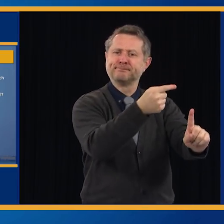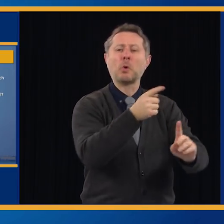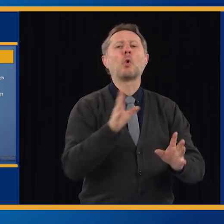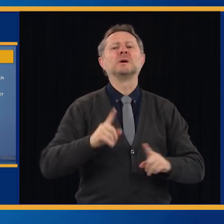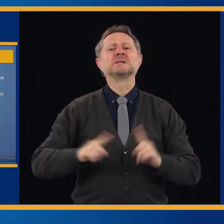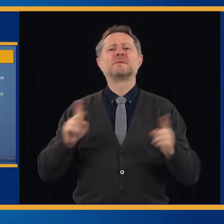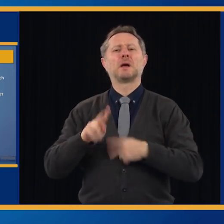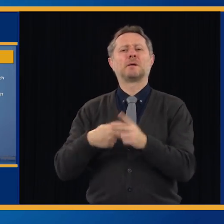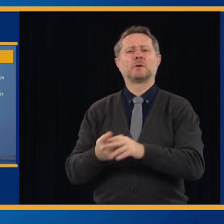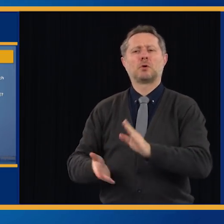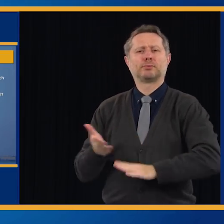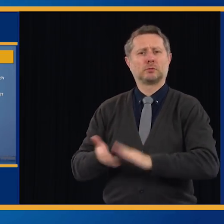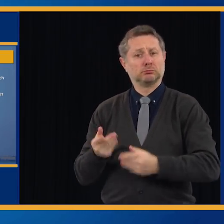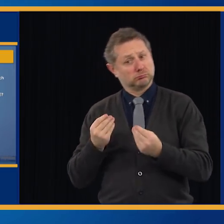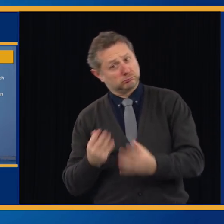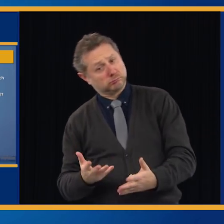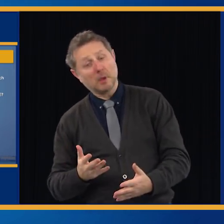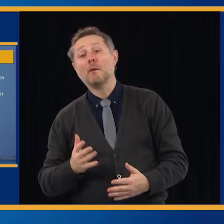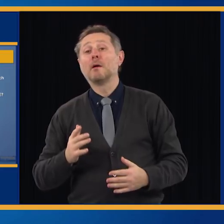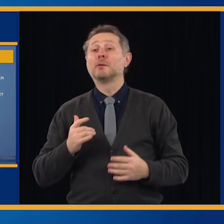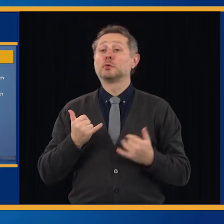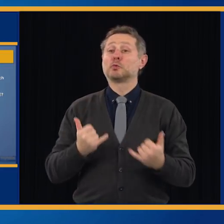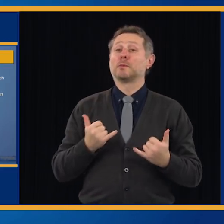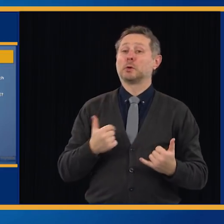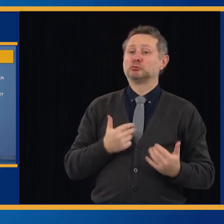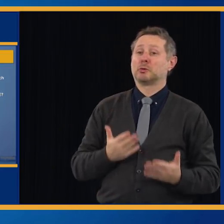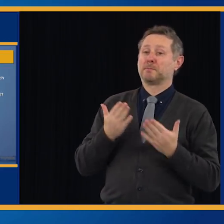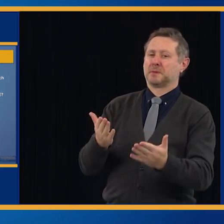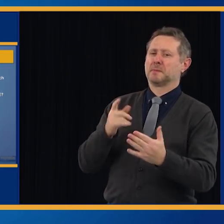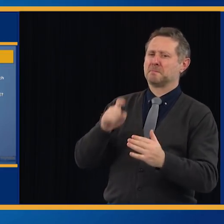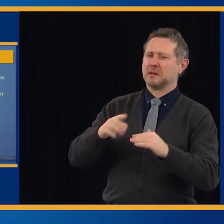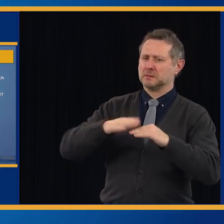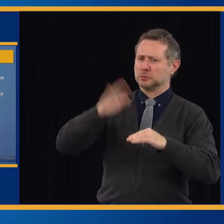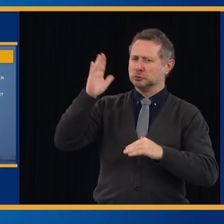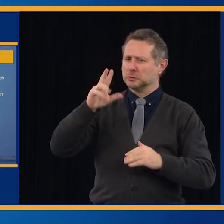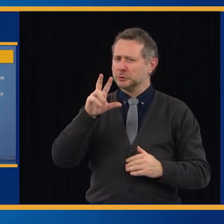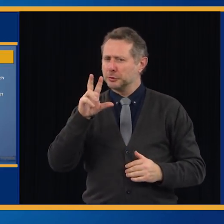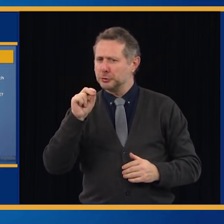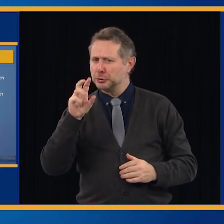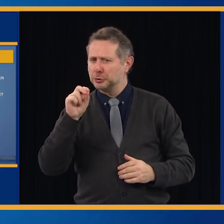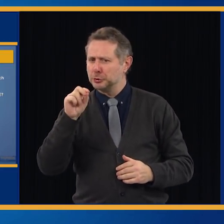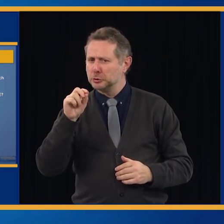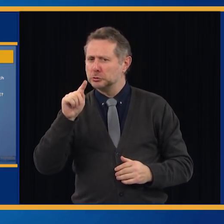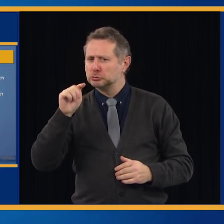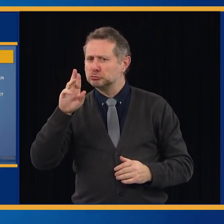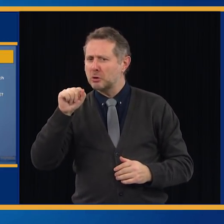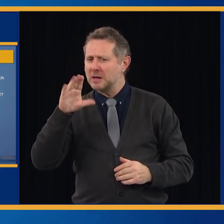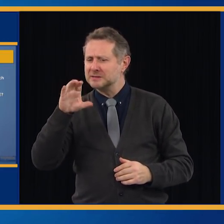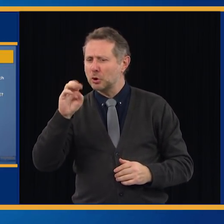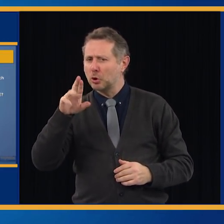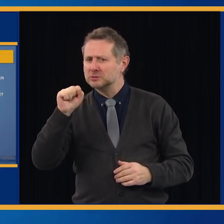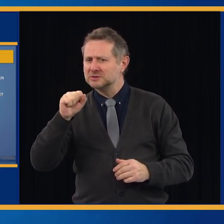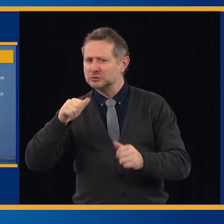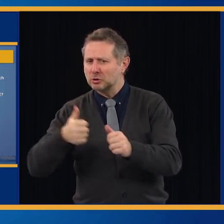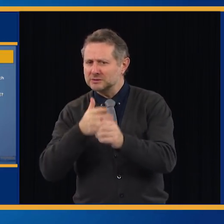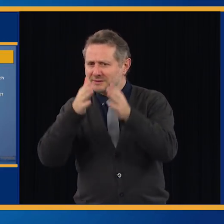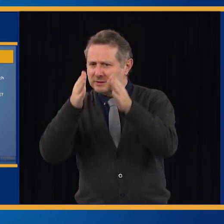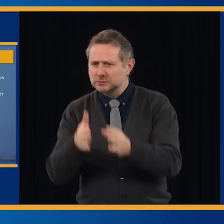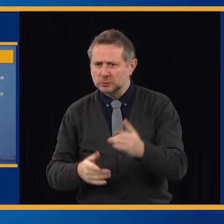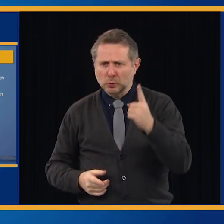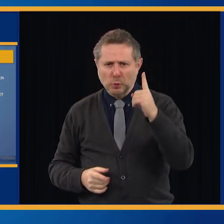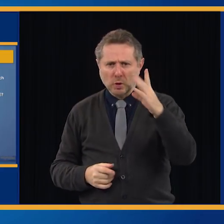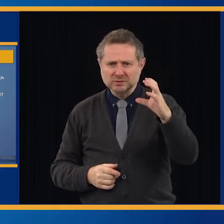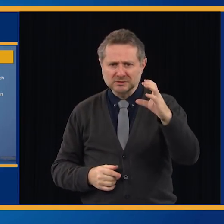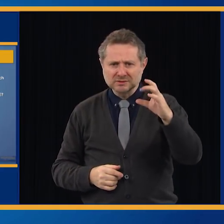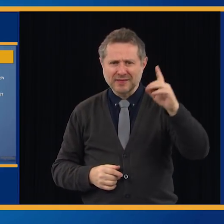current recommendation is you need at least 30 tracers per 100,000 people. So we have to have that in